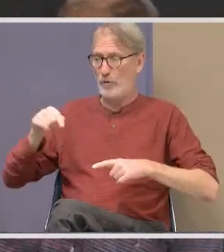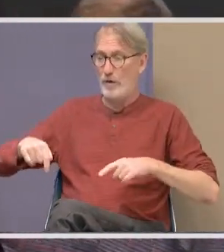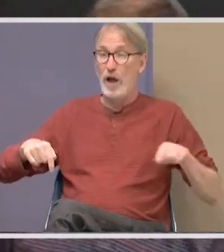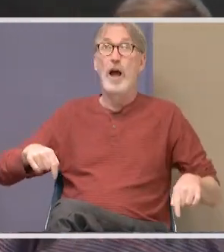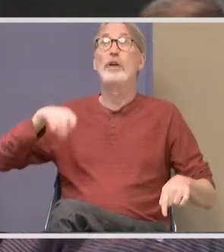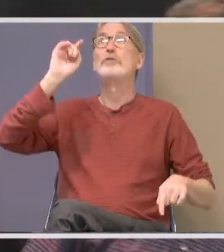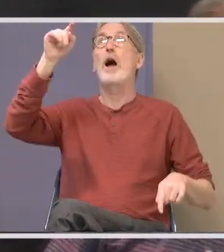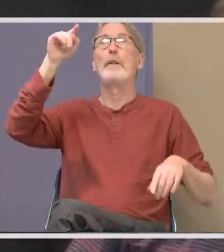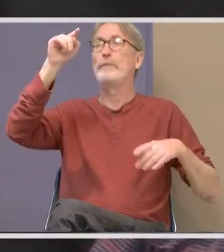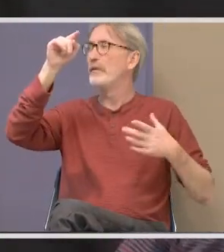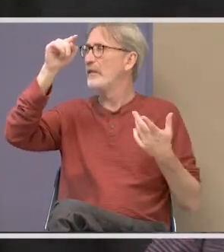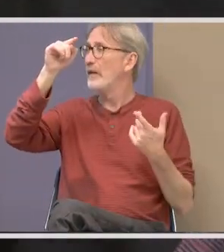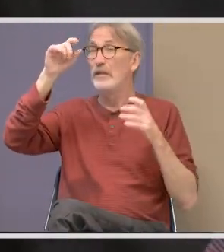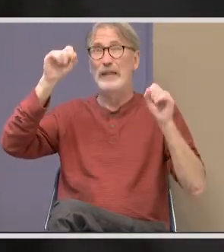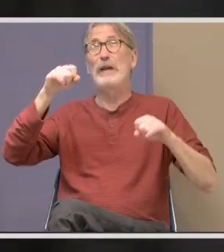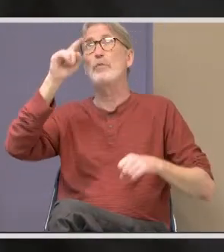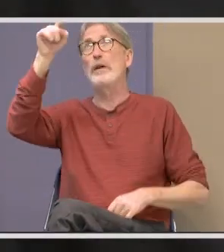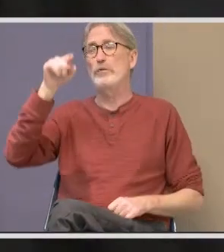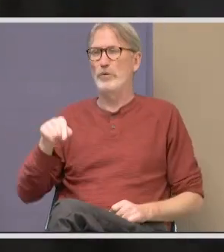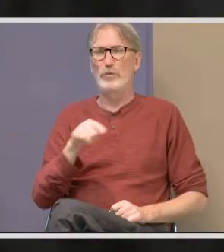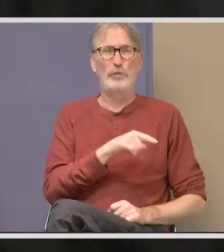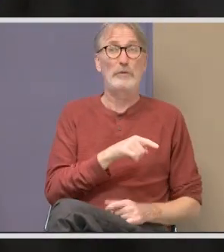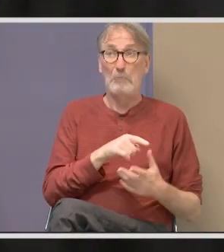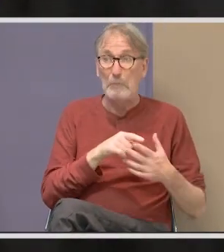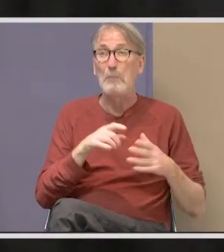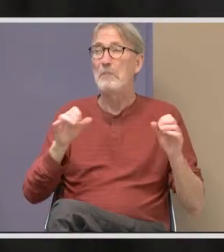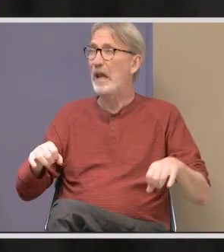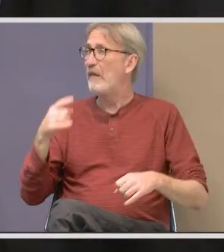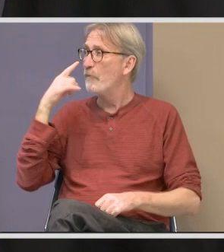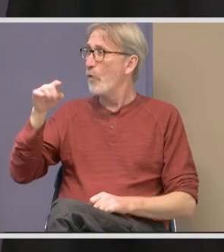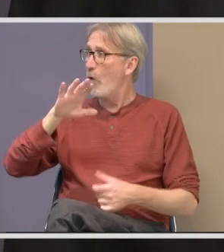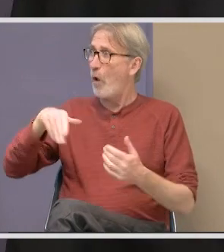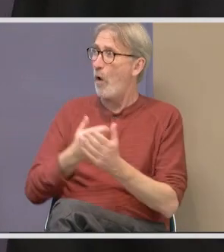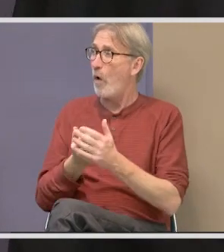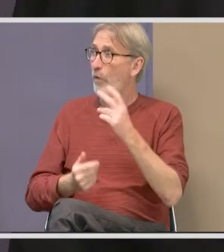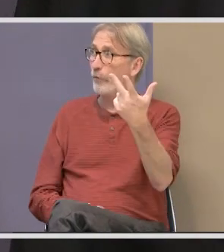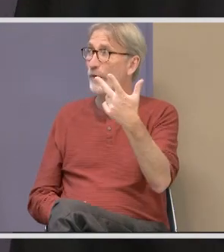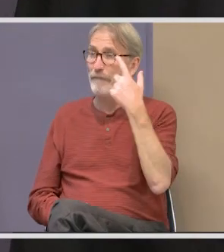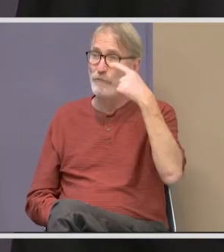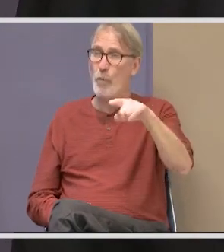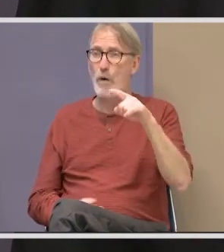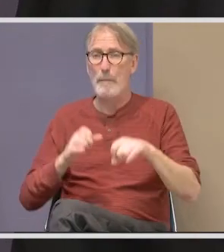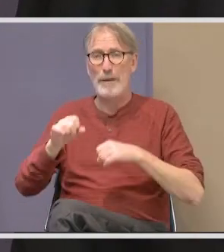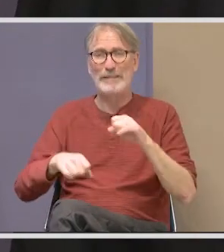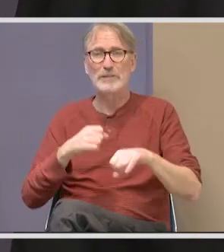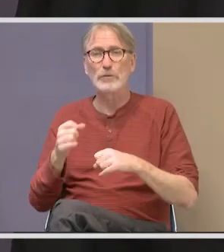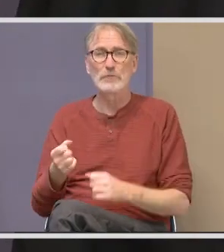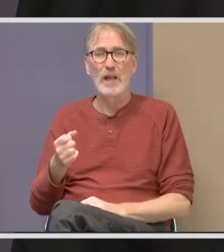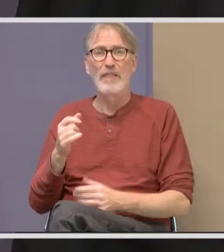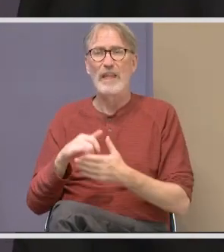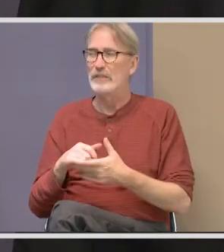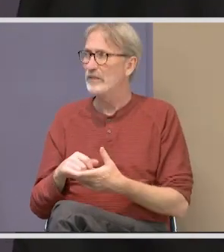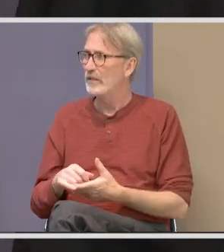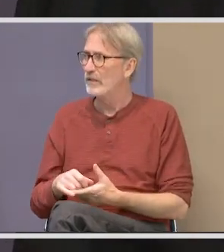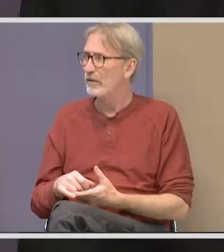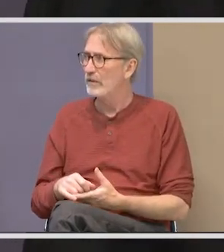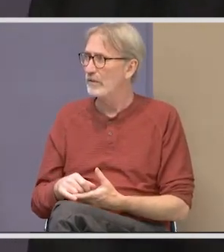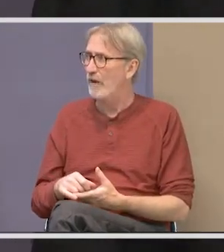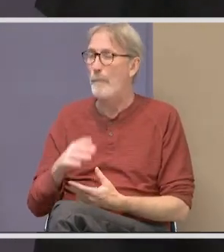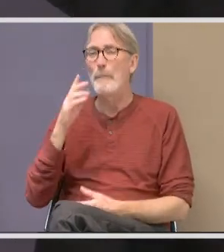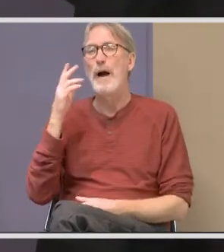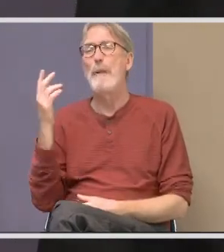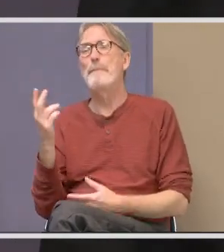Top. We actually can do 3 of the corners, huh? There's bike, yeah, we can do all 3 of the corners. Yeah, have someone where a bike can sit and get a bike only